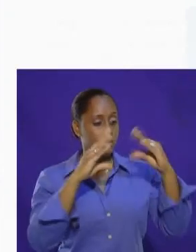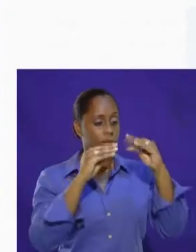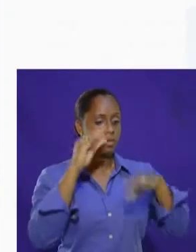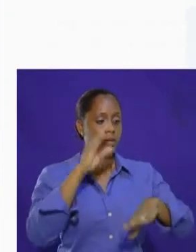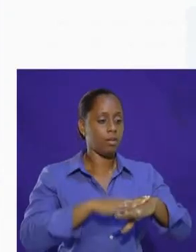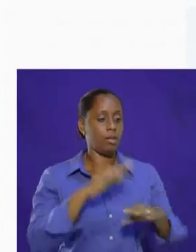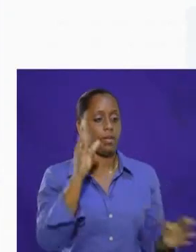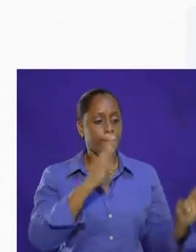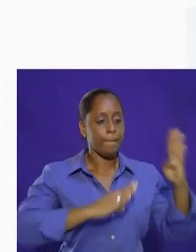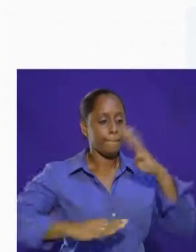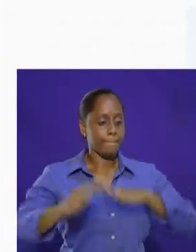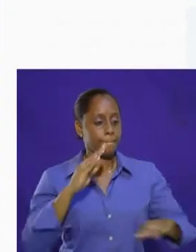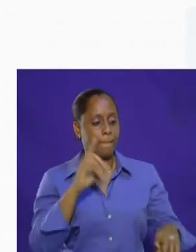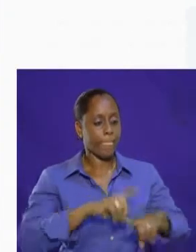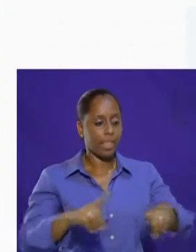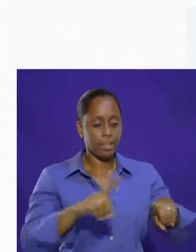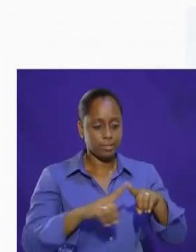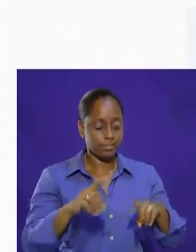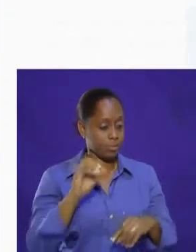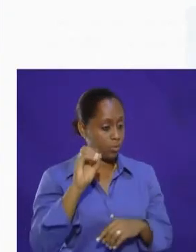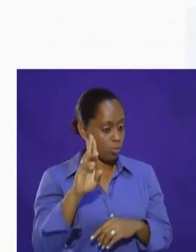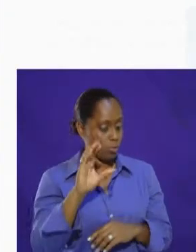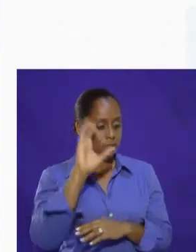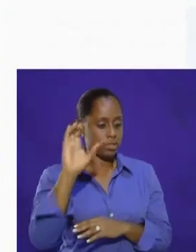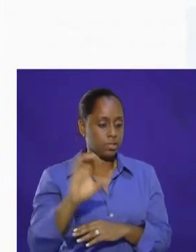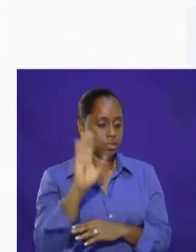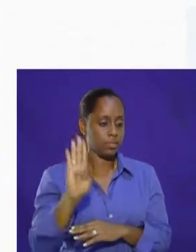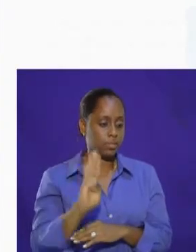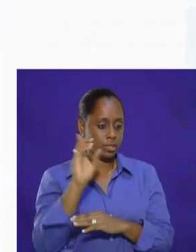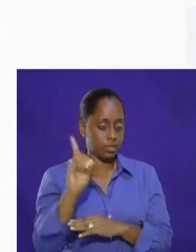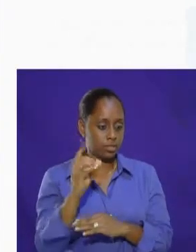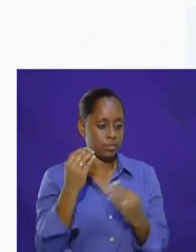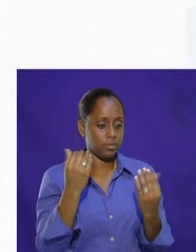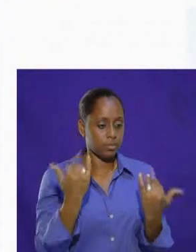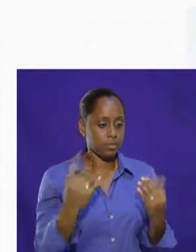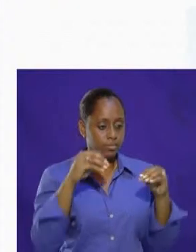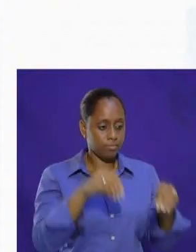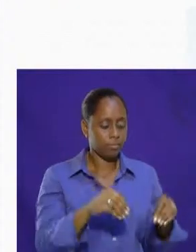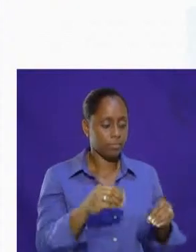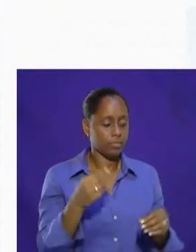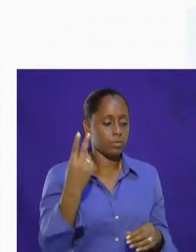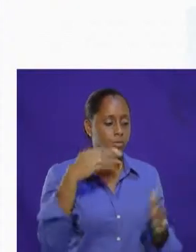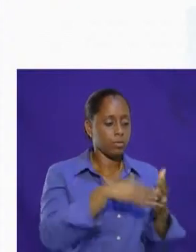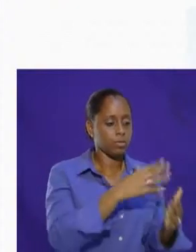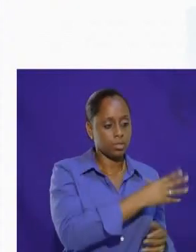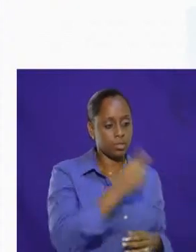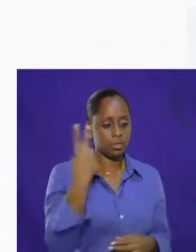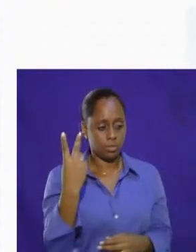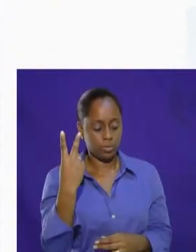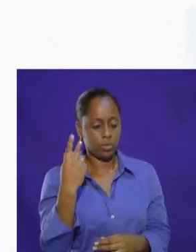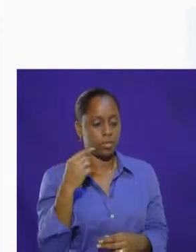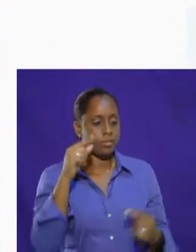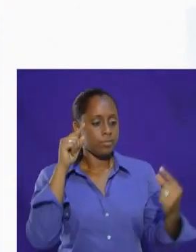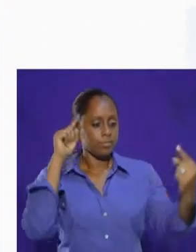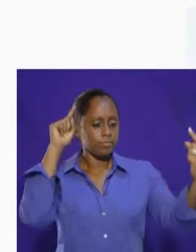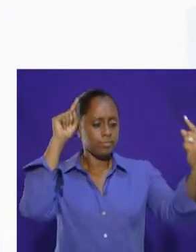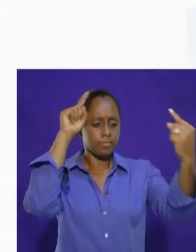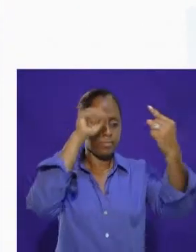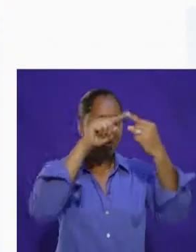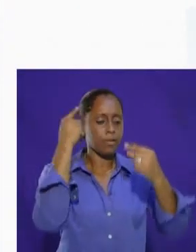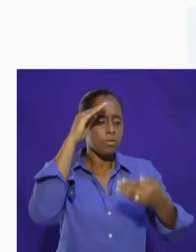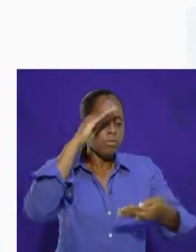the ambitious target of reducing the rate of biodiversity loss by 2010. A number of indicators